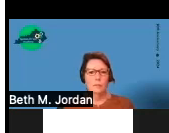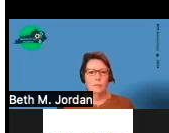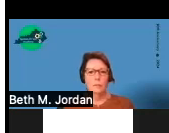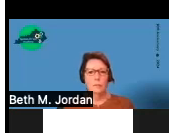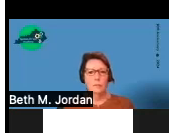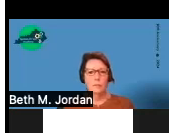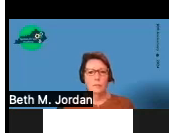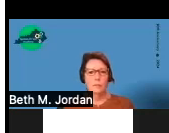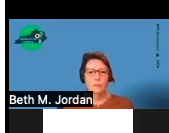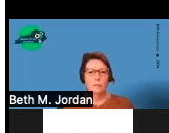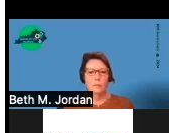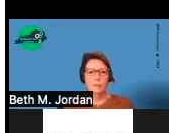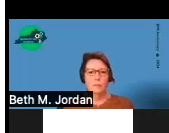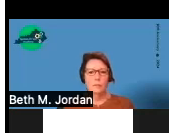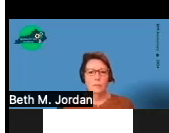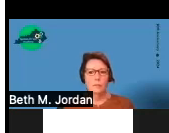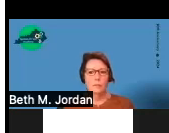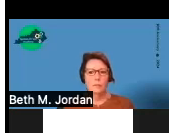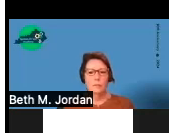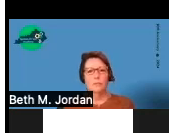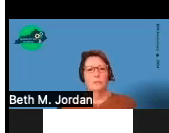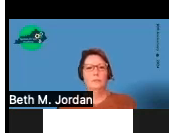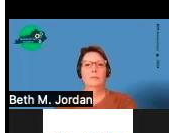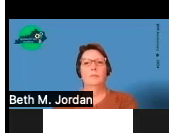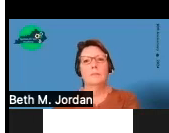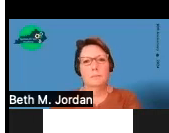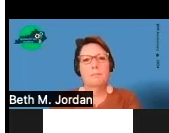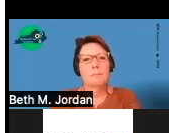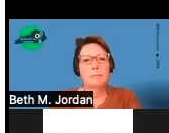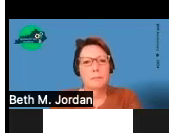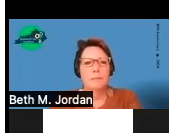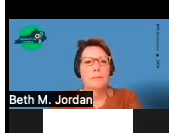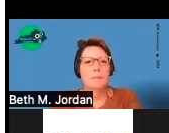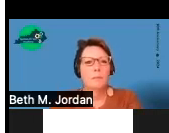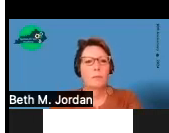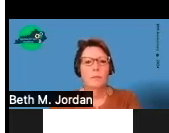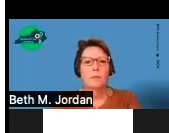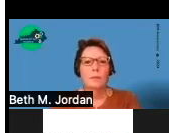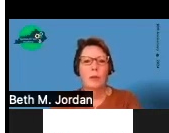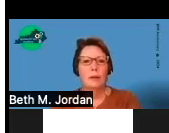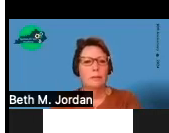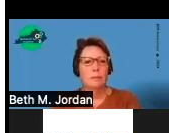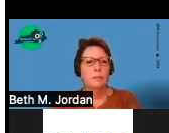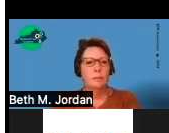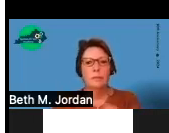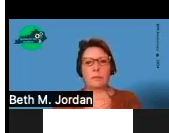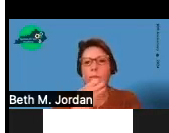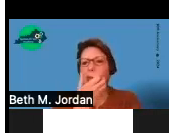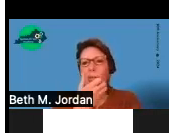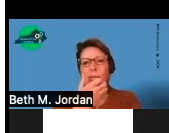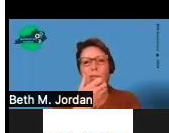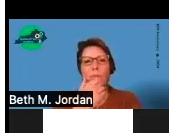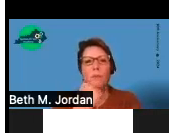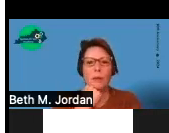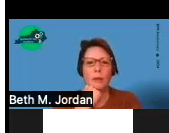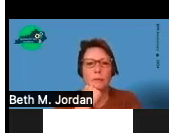earlier, Kentucky families across the state have experienced a multitude of crises over the last couple of years. We've got in